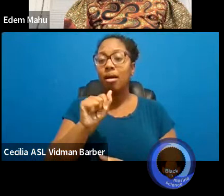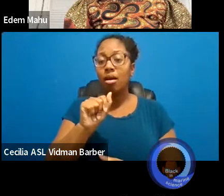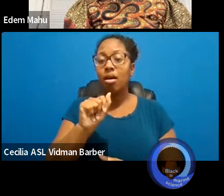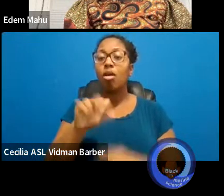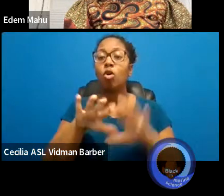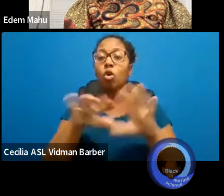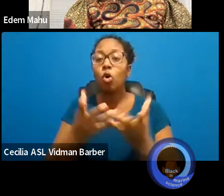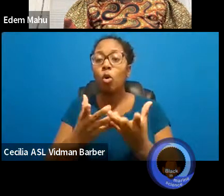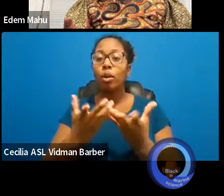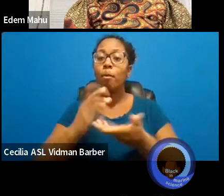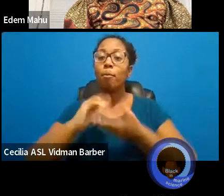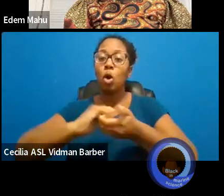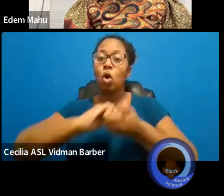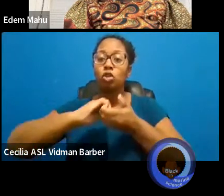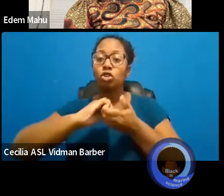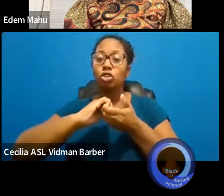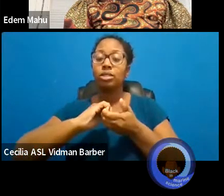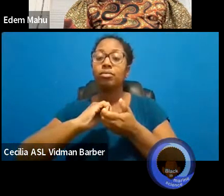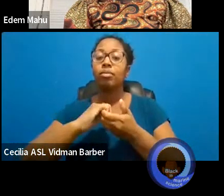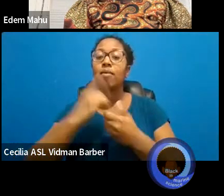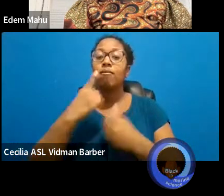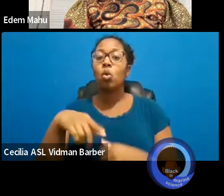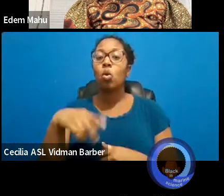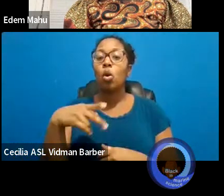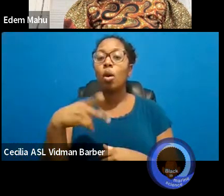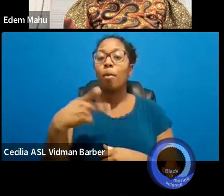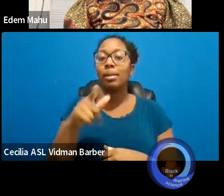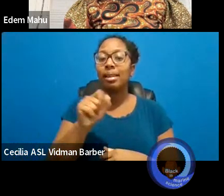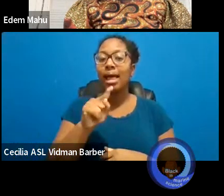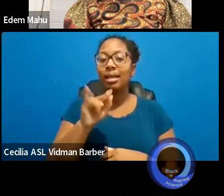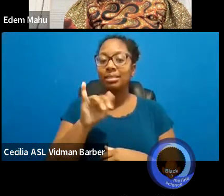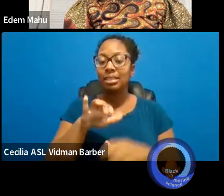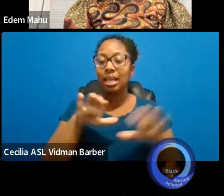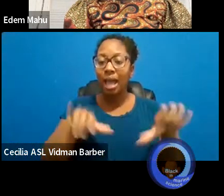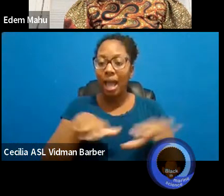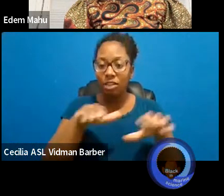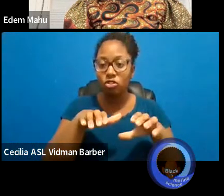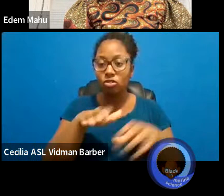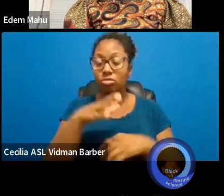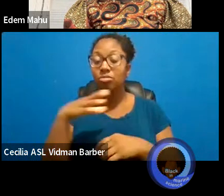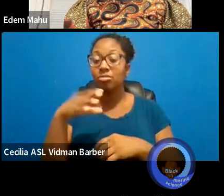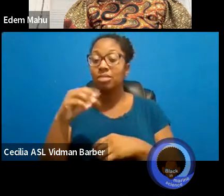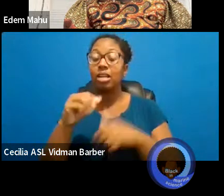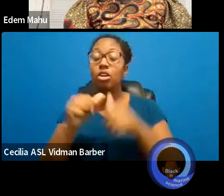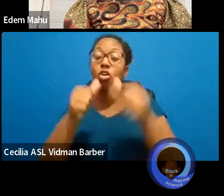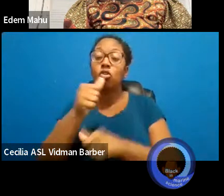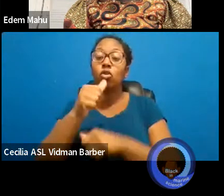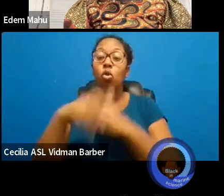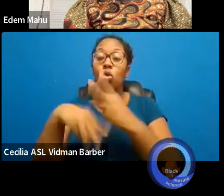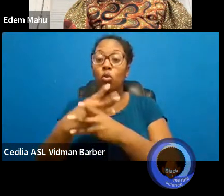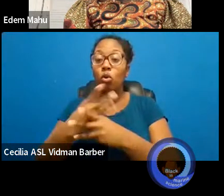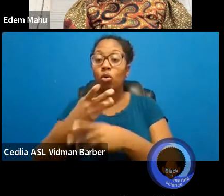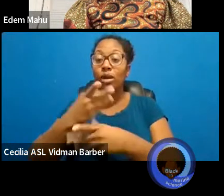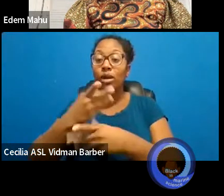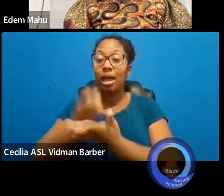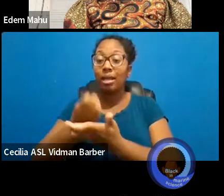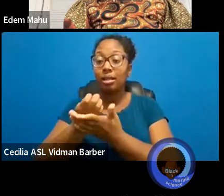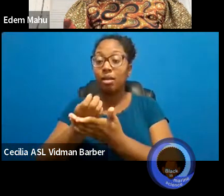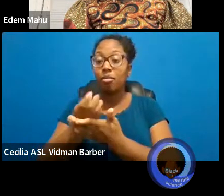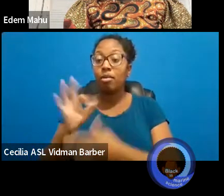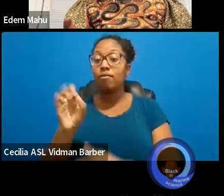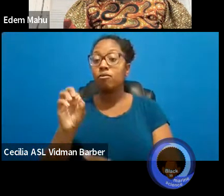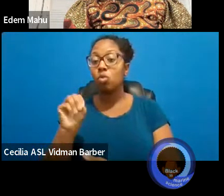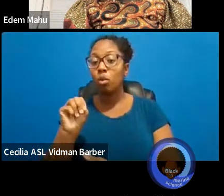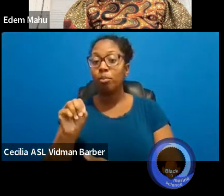Partnership Champions of Plastic Action, an endorsed program under the World Economic Forum. He's also a member of